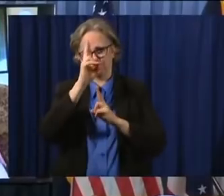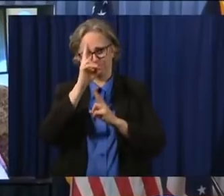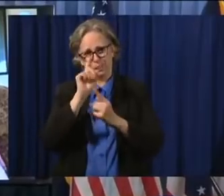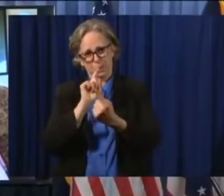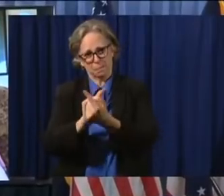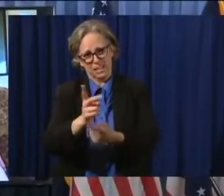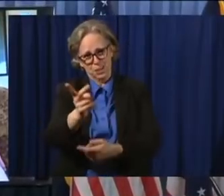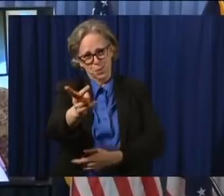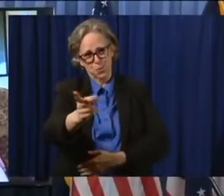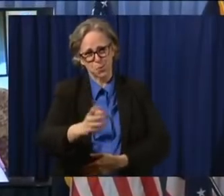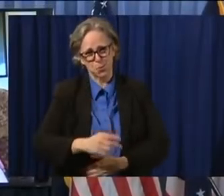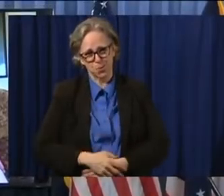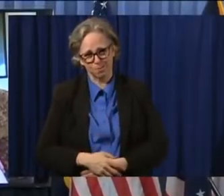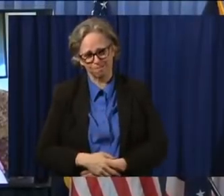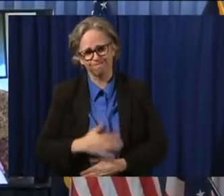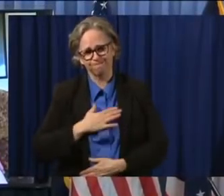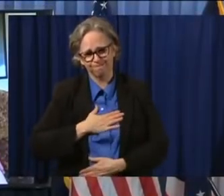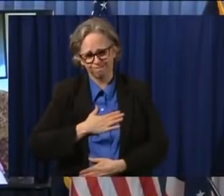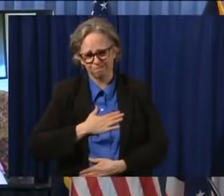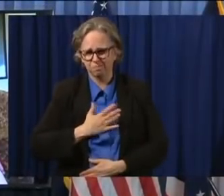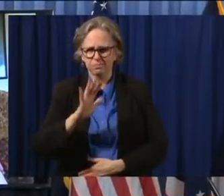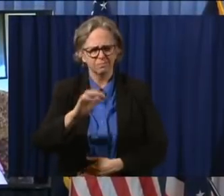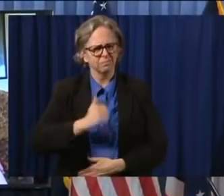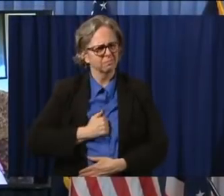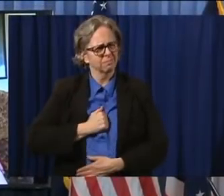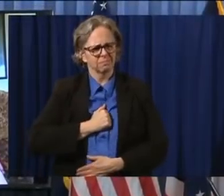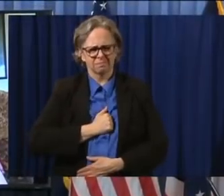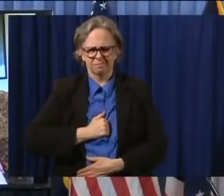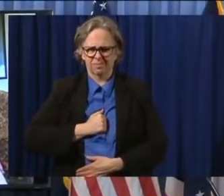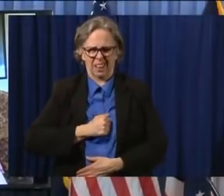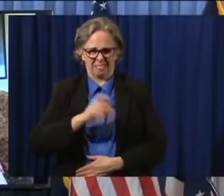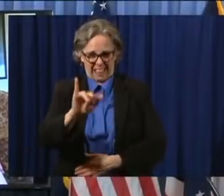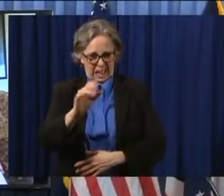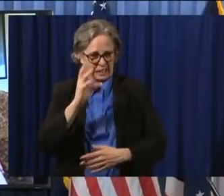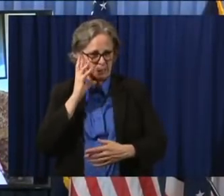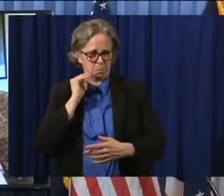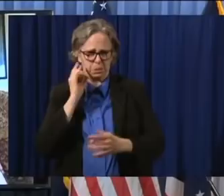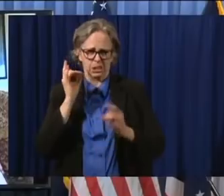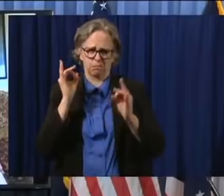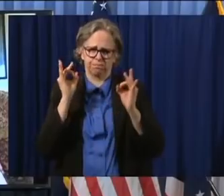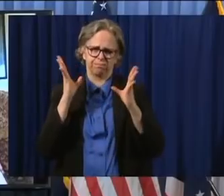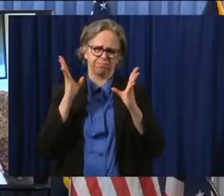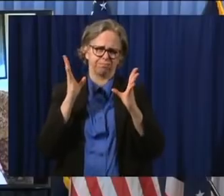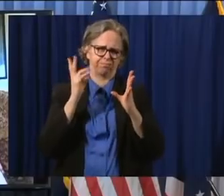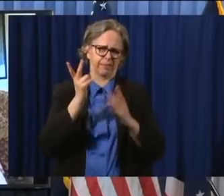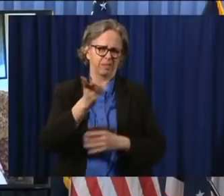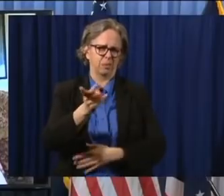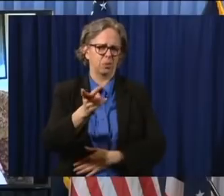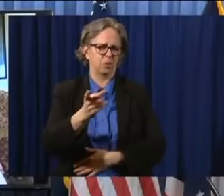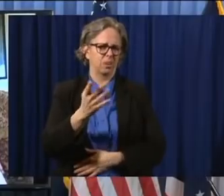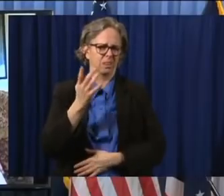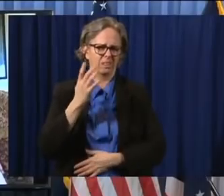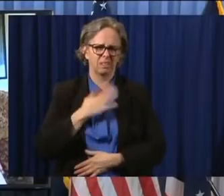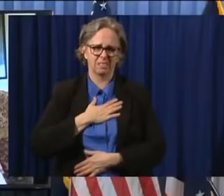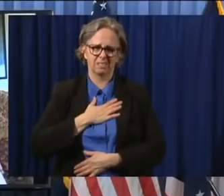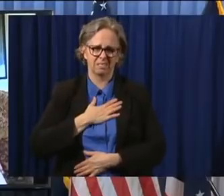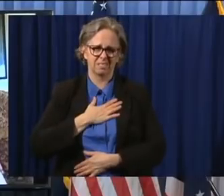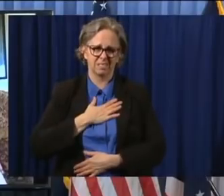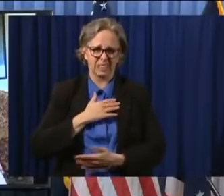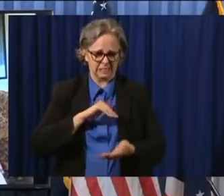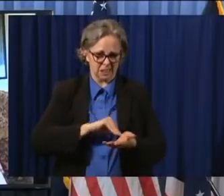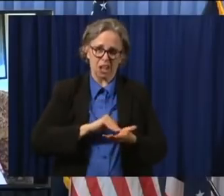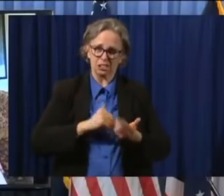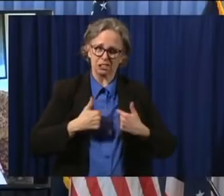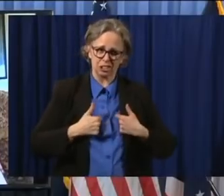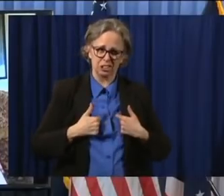really, I'm so sorry you've had to go through this. I think one of the hardest things as a physician that I've been facing is we